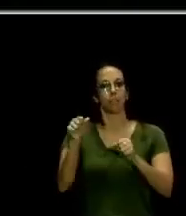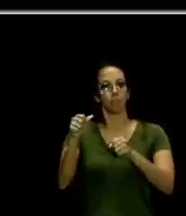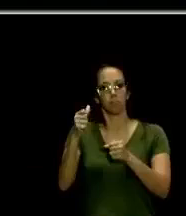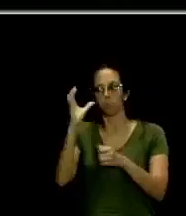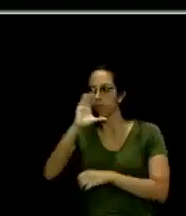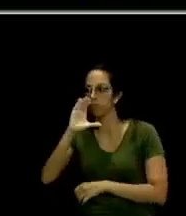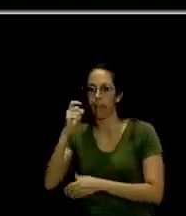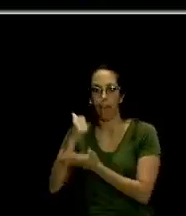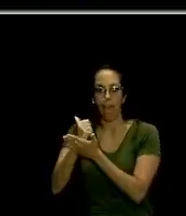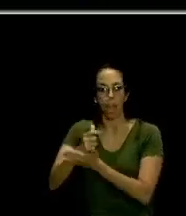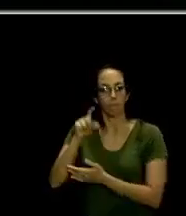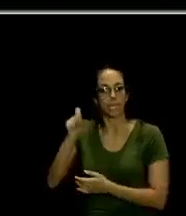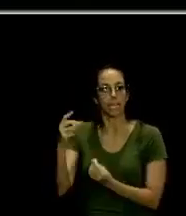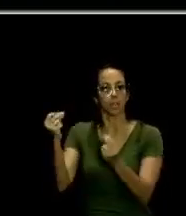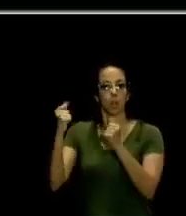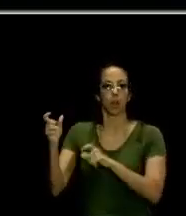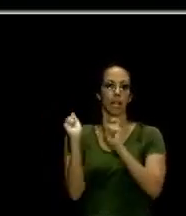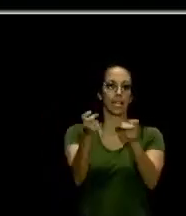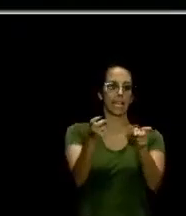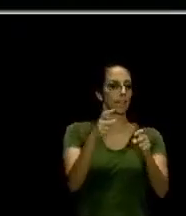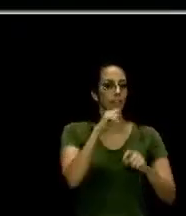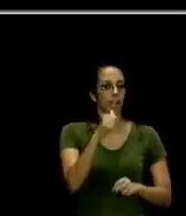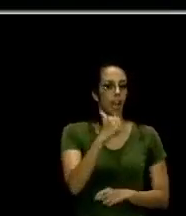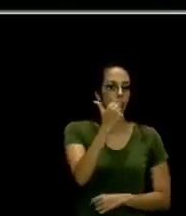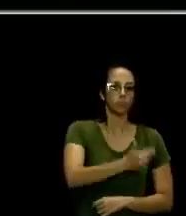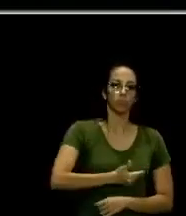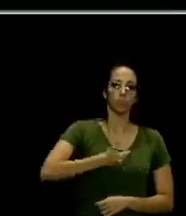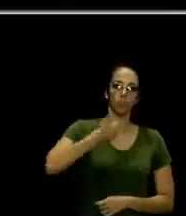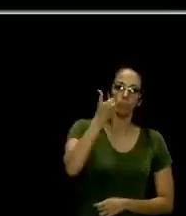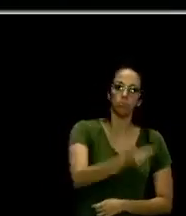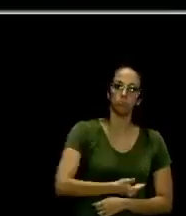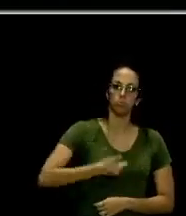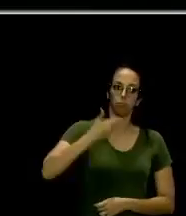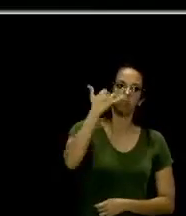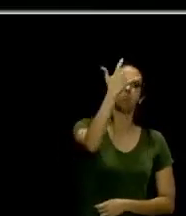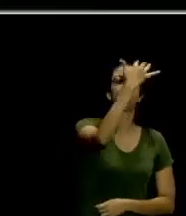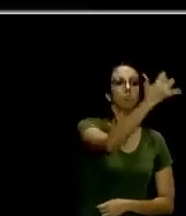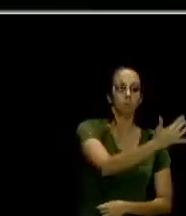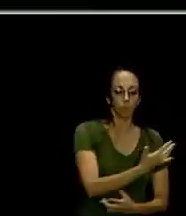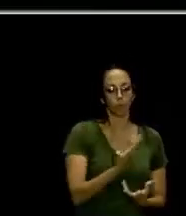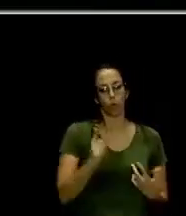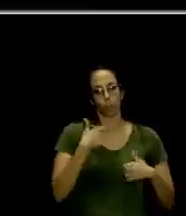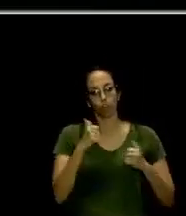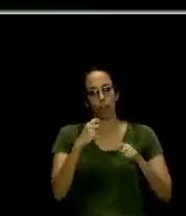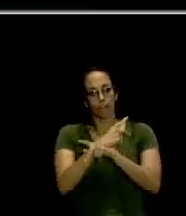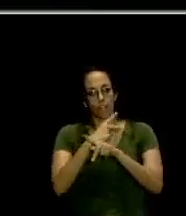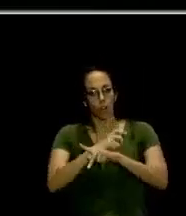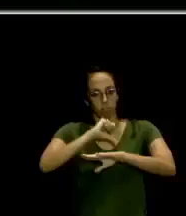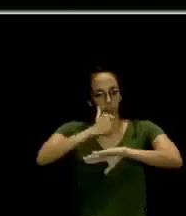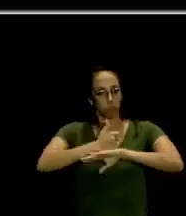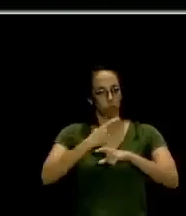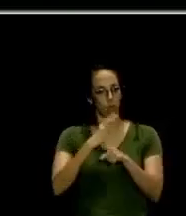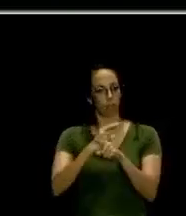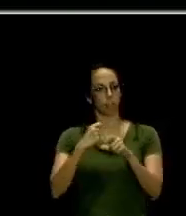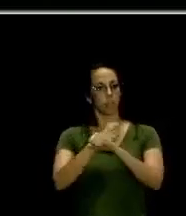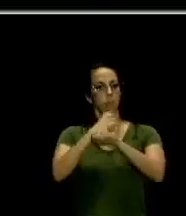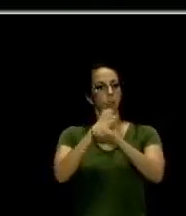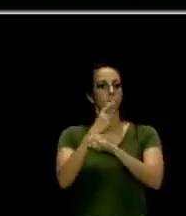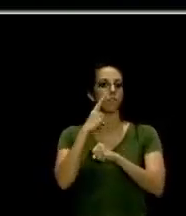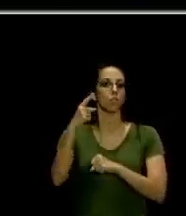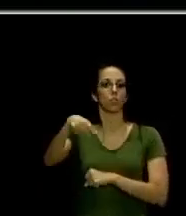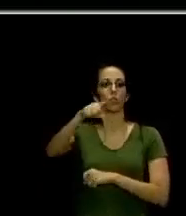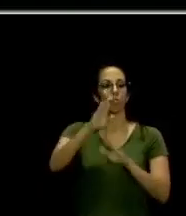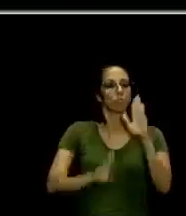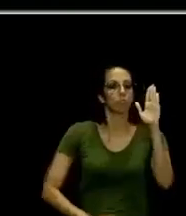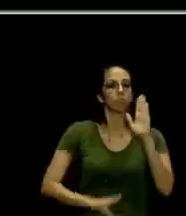not that we are building in the right kind of supports to make sure that we can help you advance and